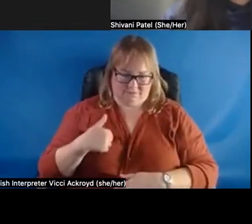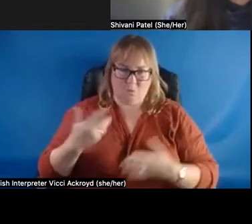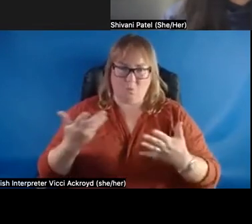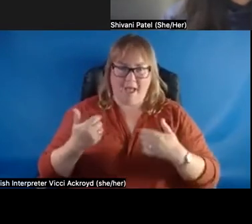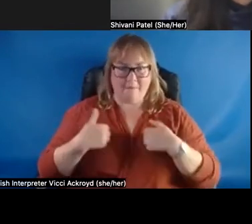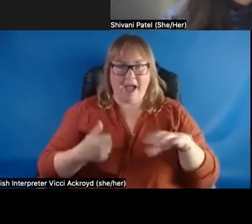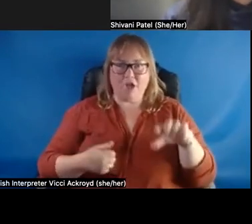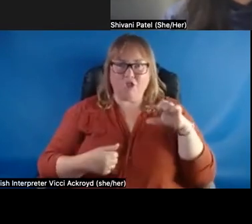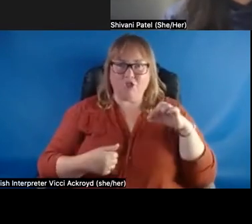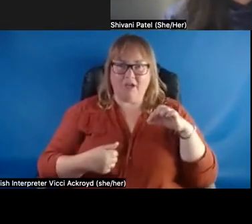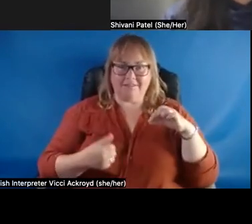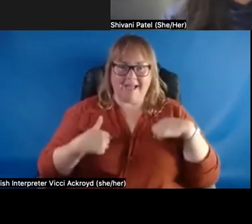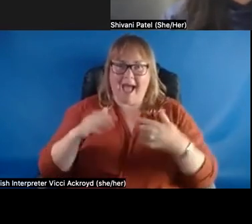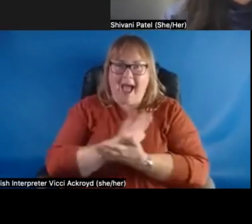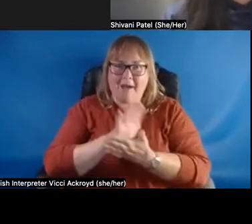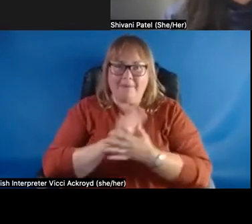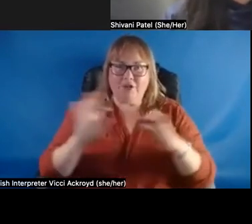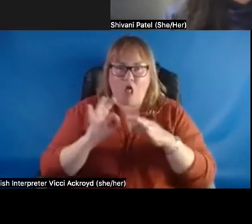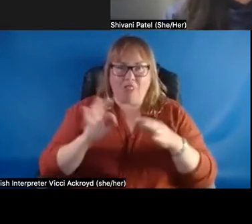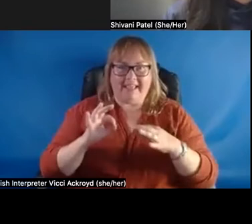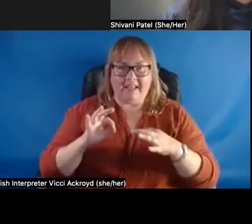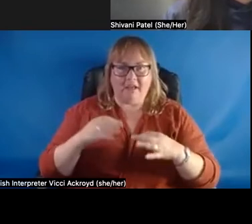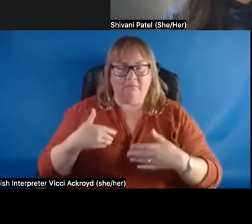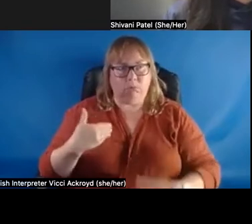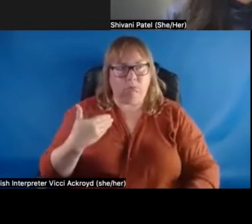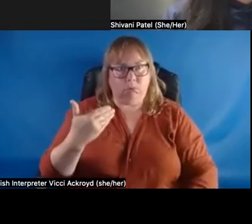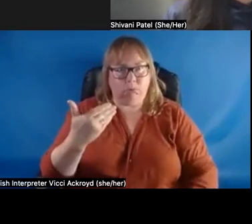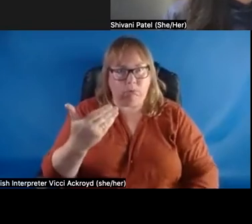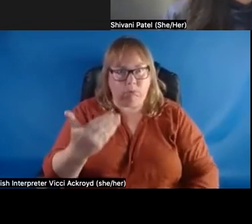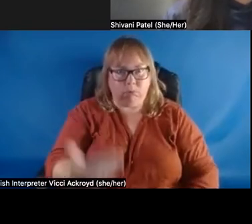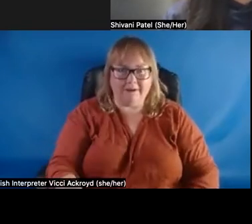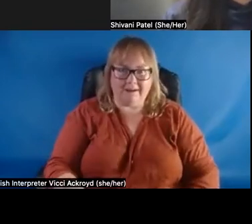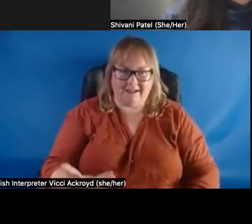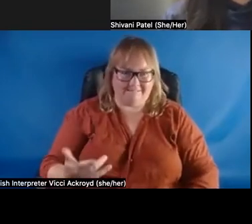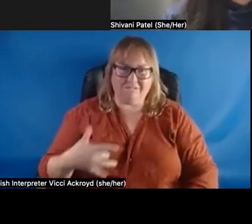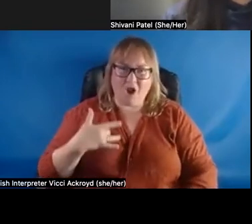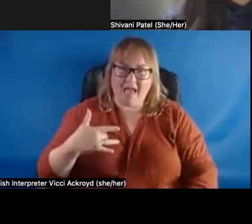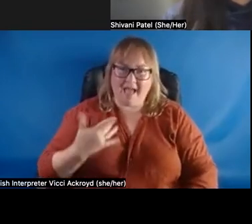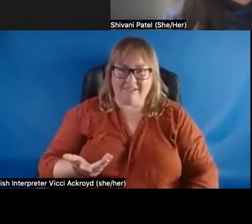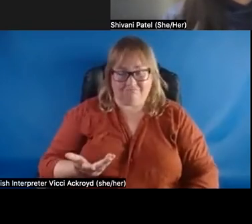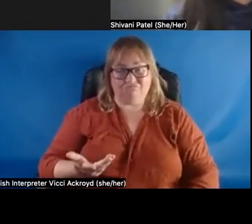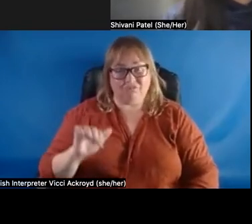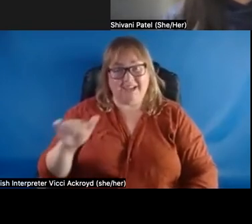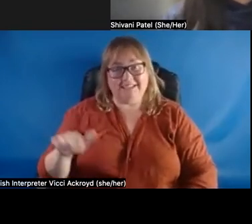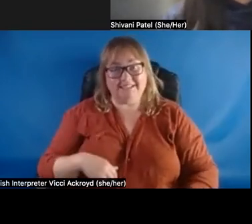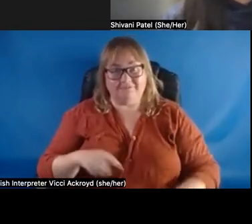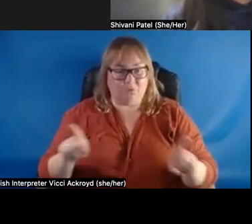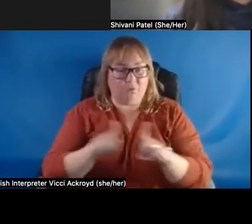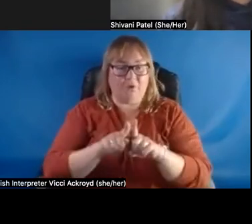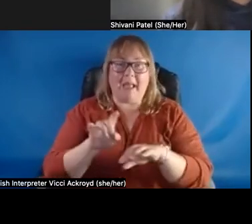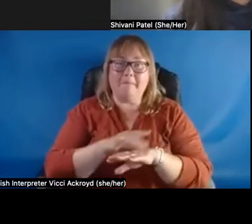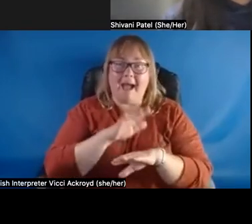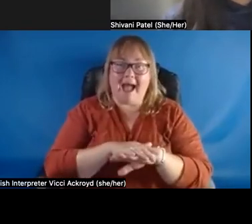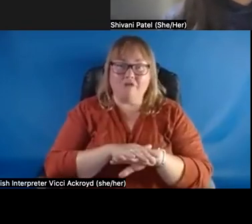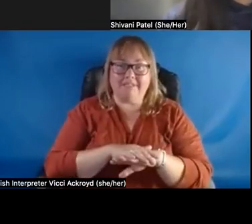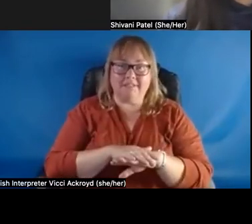mean? Yeah, that's so true. It's like, okay, you get married, and as according